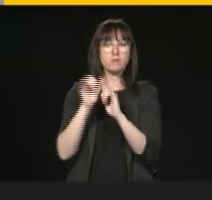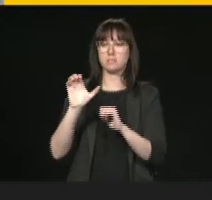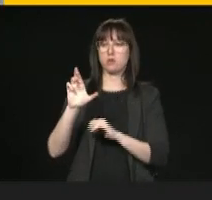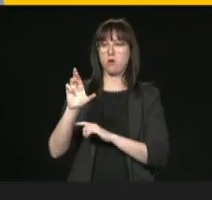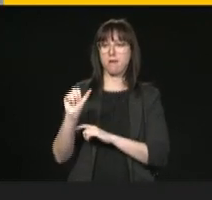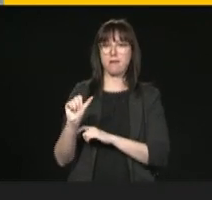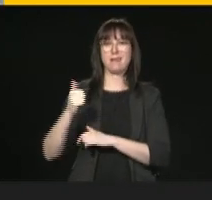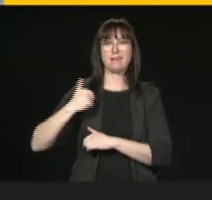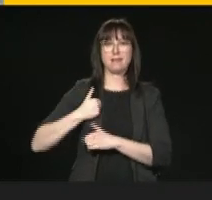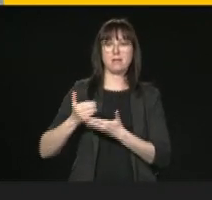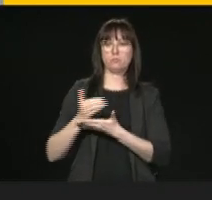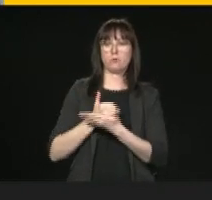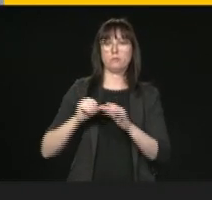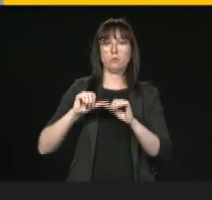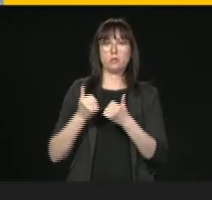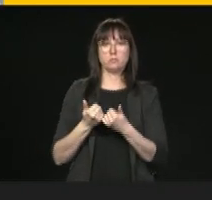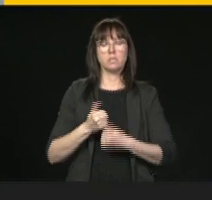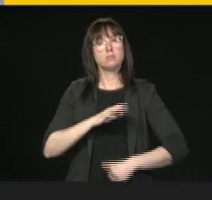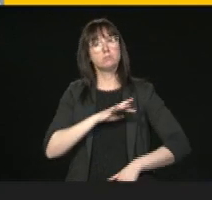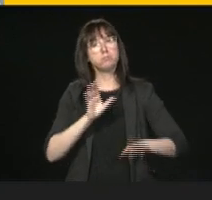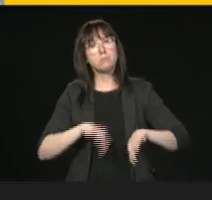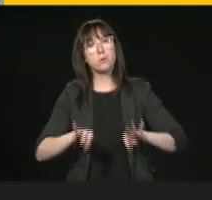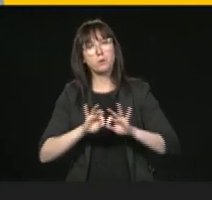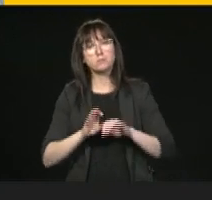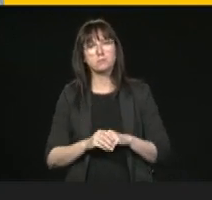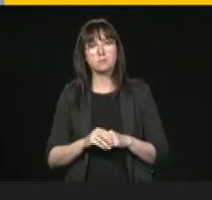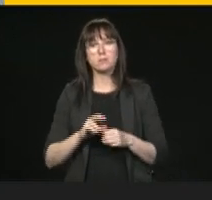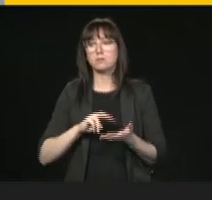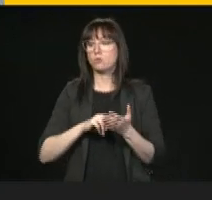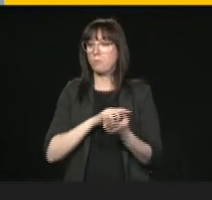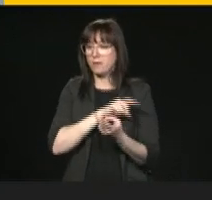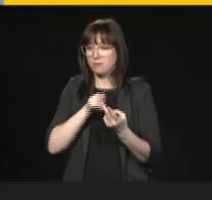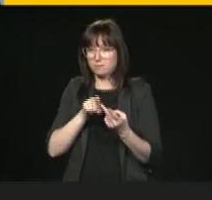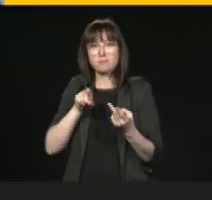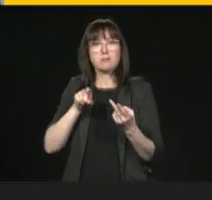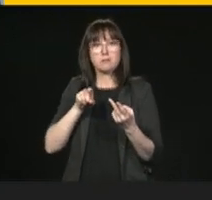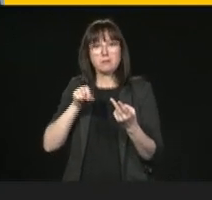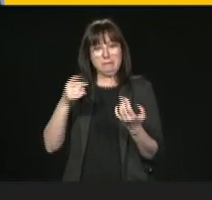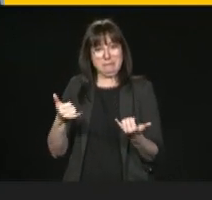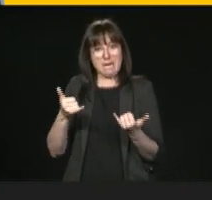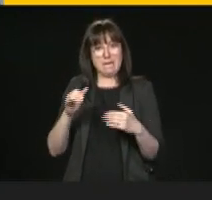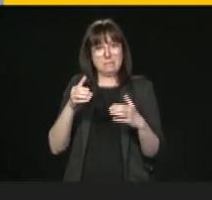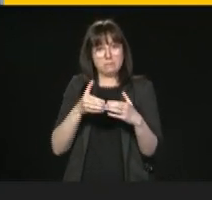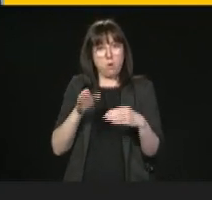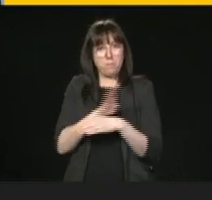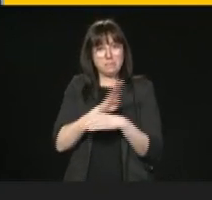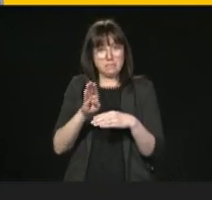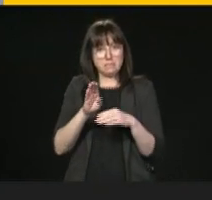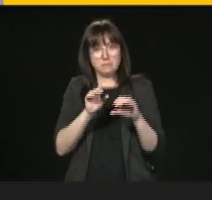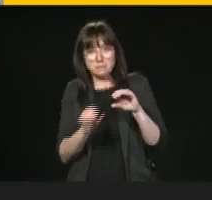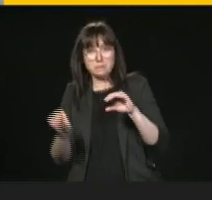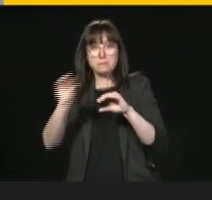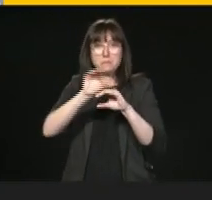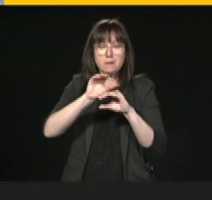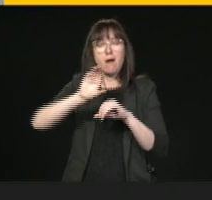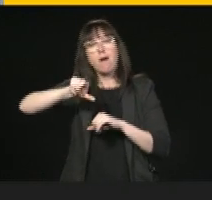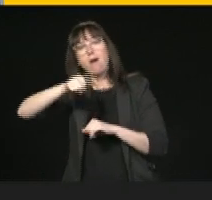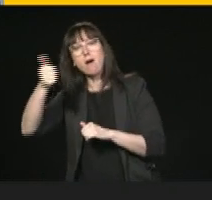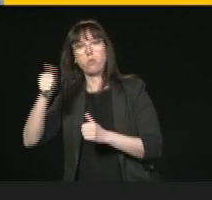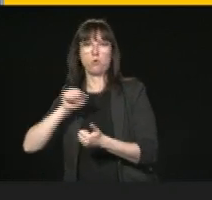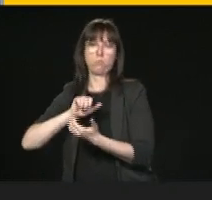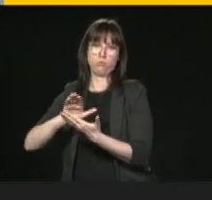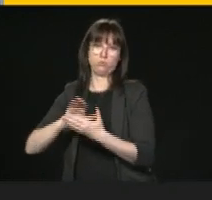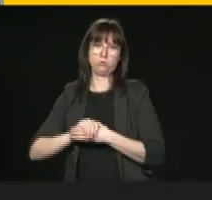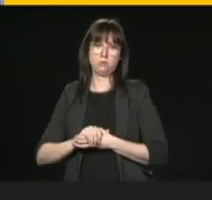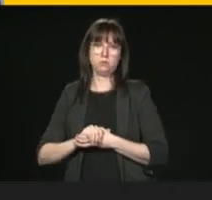another channel. So we're going to keep responding appropriately. And we won't always get it right. This is moving